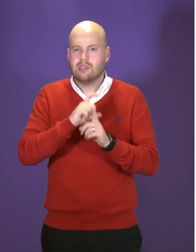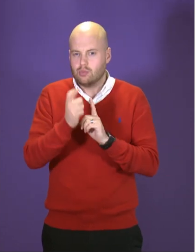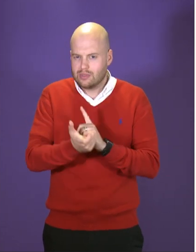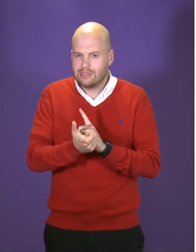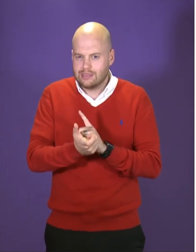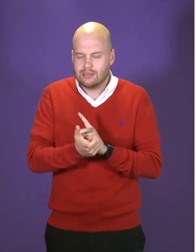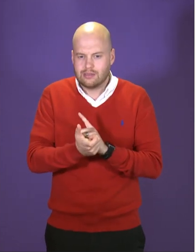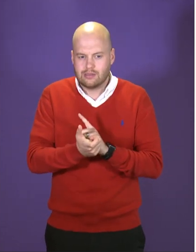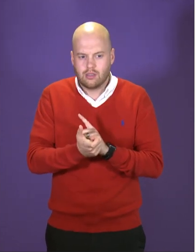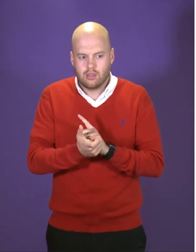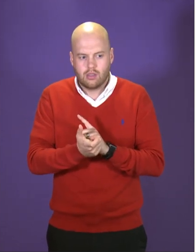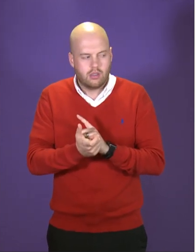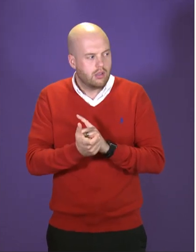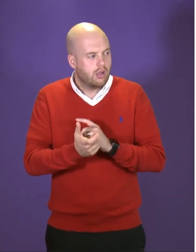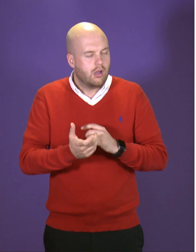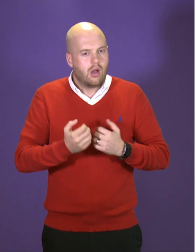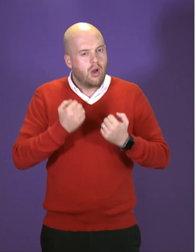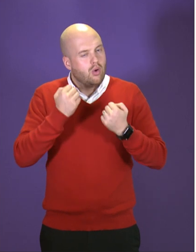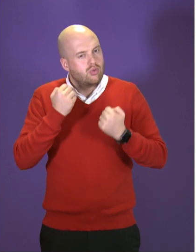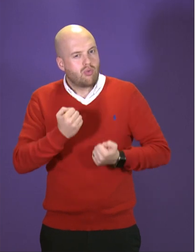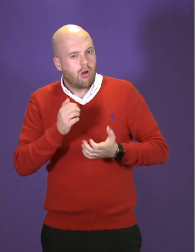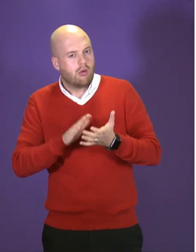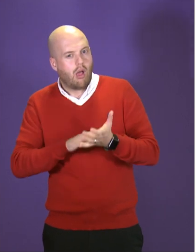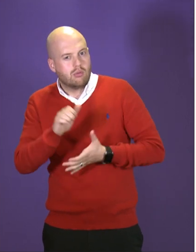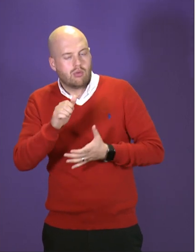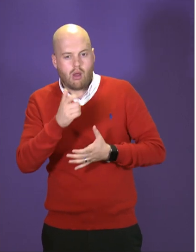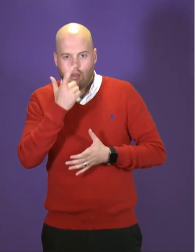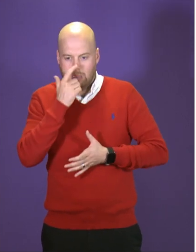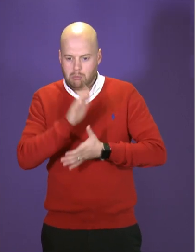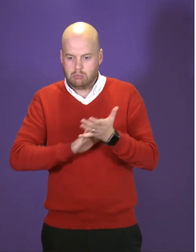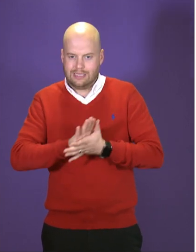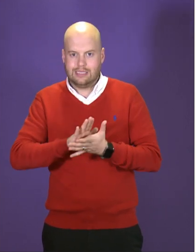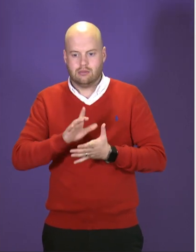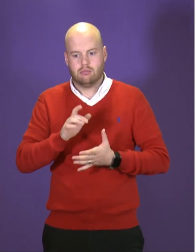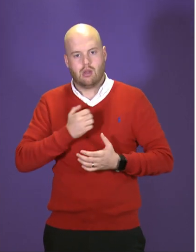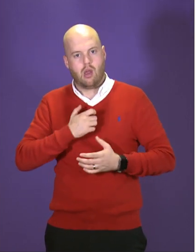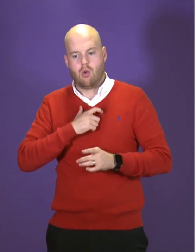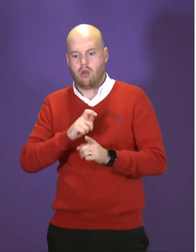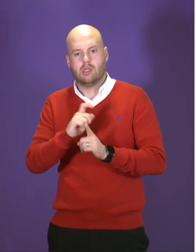I mean, strong culture can be when we develop strong community, when